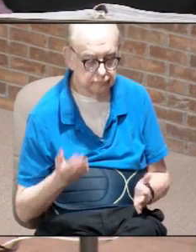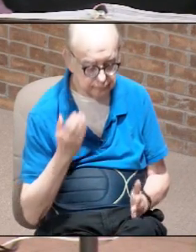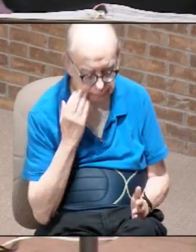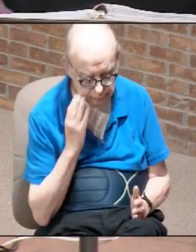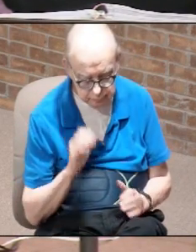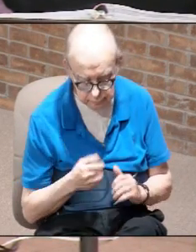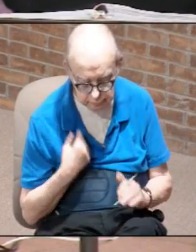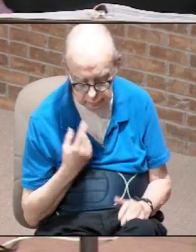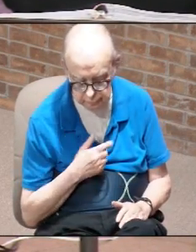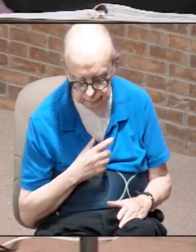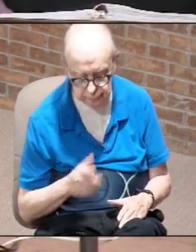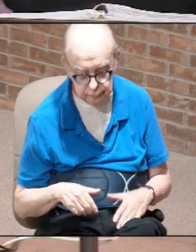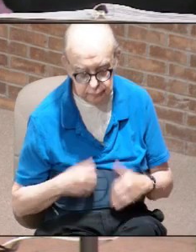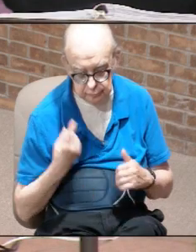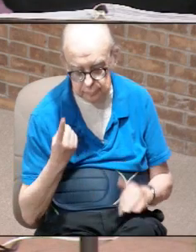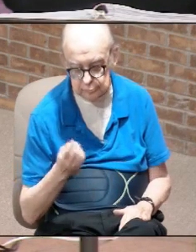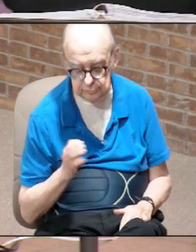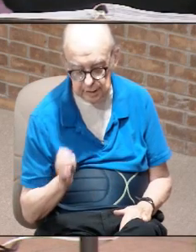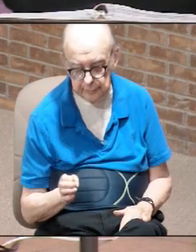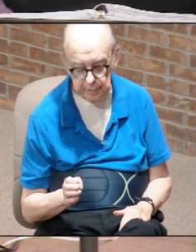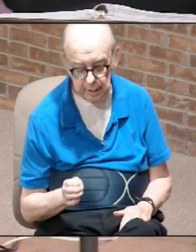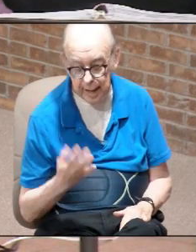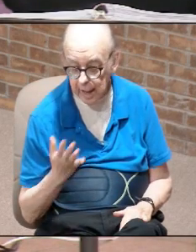we live forever?